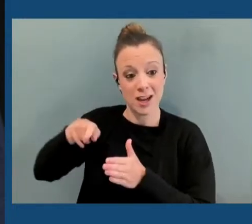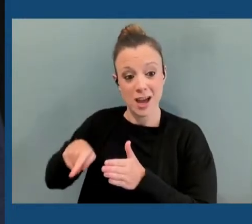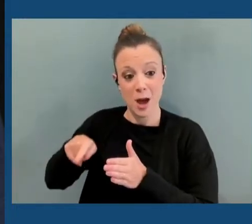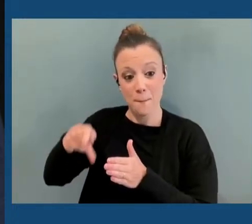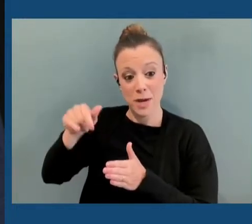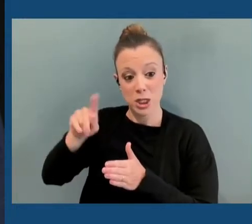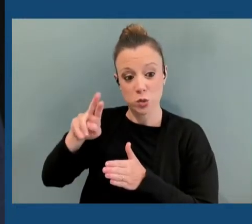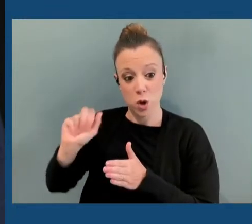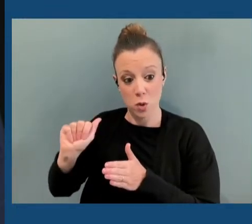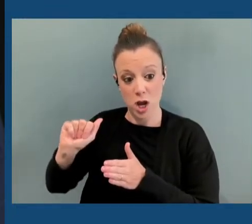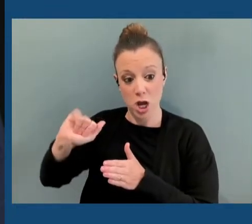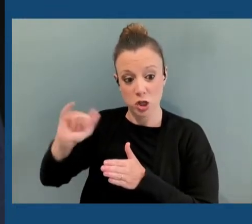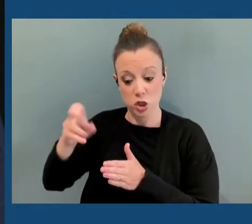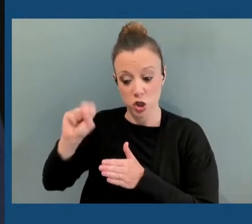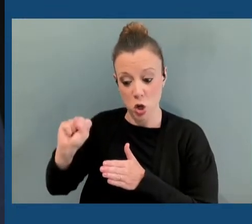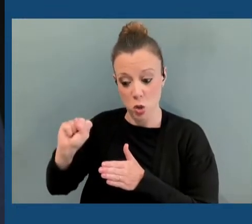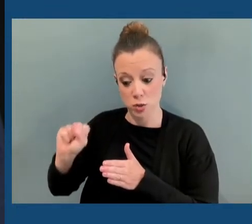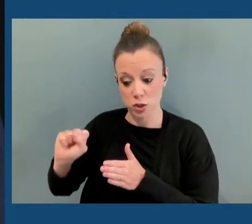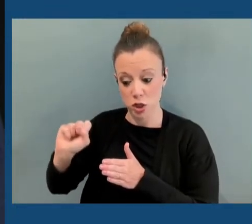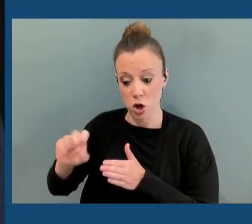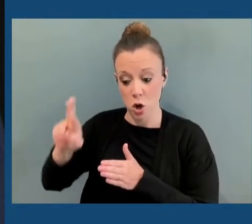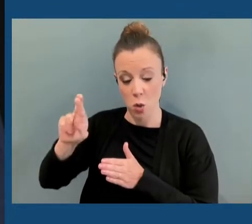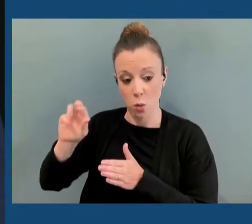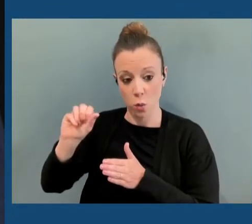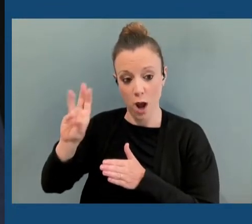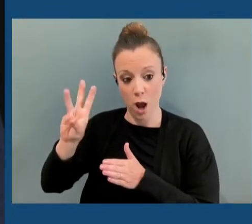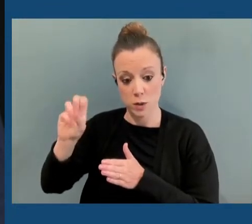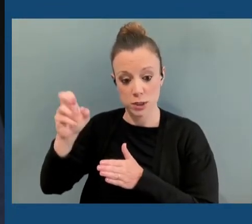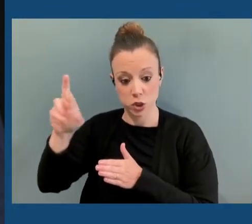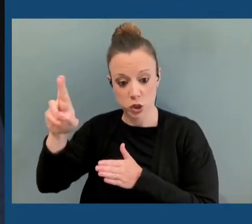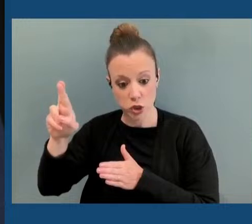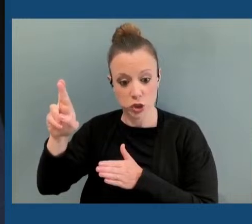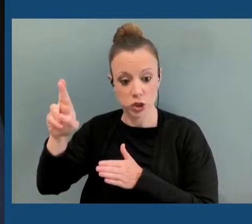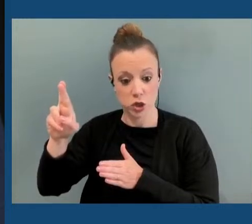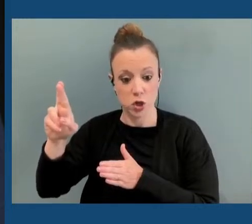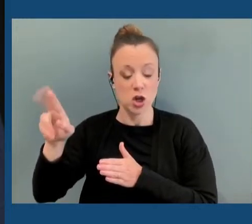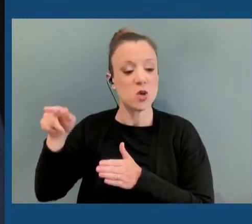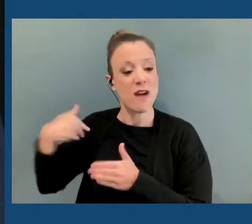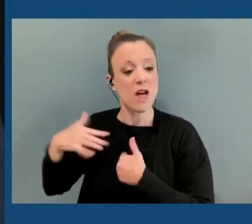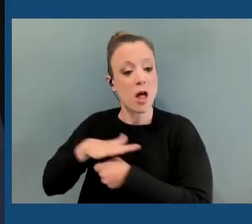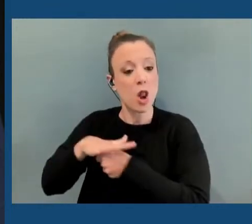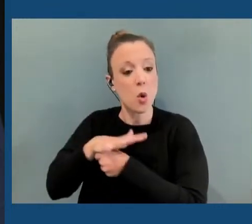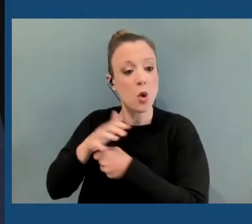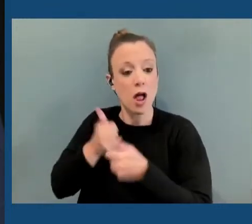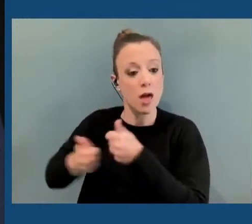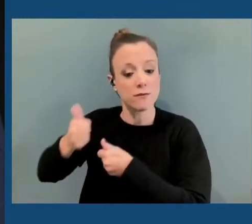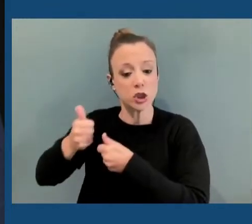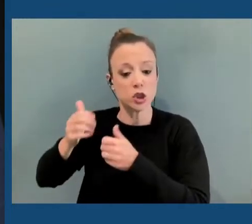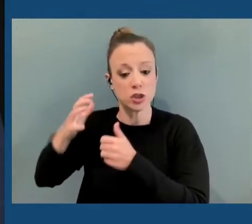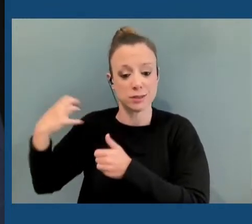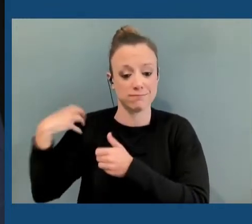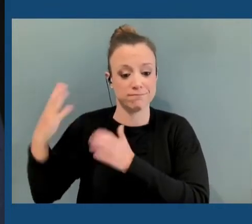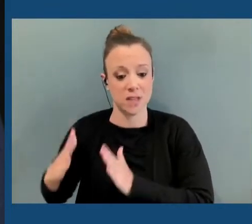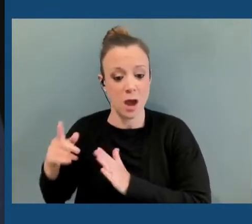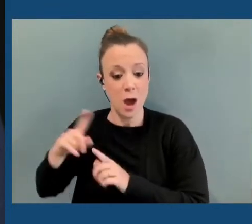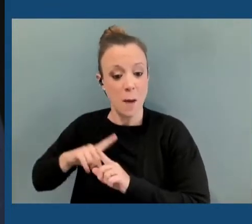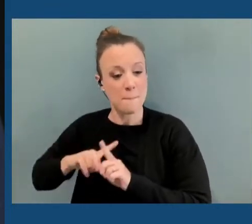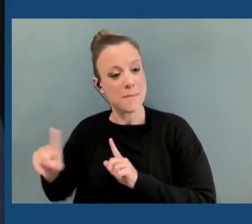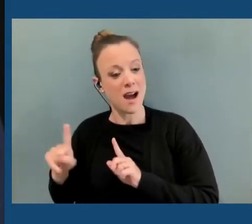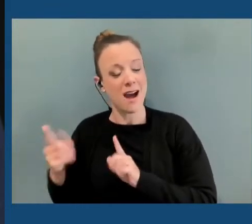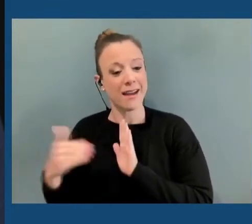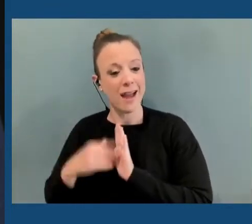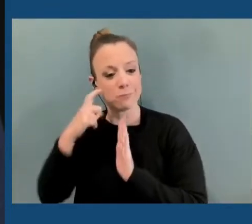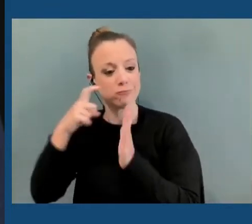local officials here today, but I'm going to give a special bit of love to my state representatives. We just came through another great